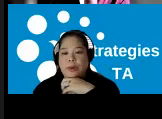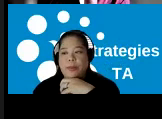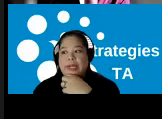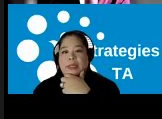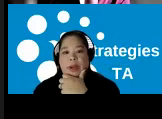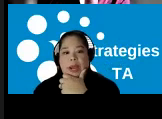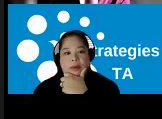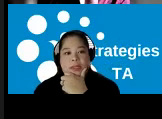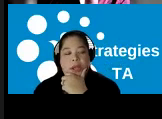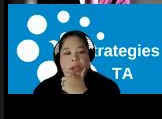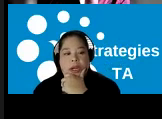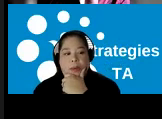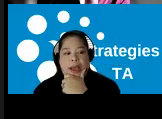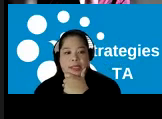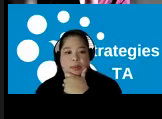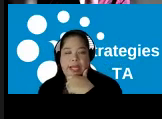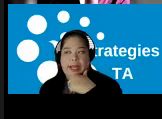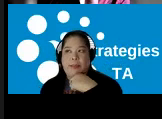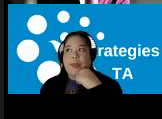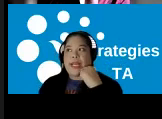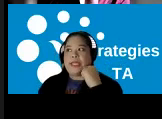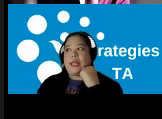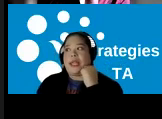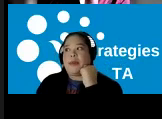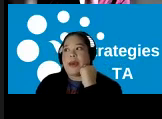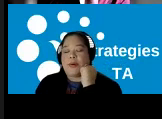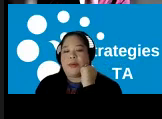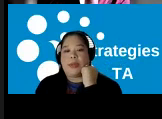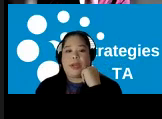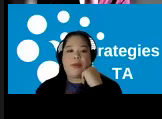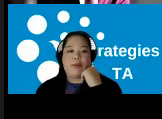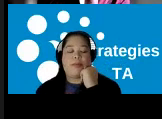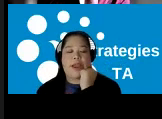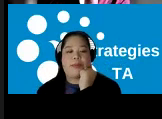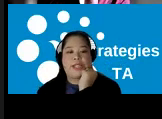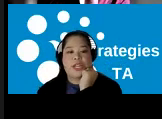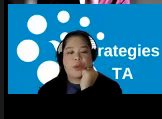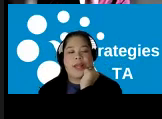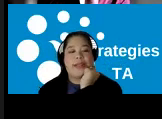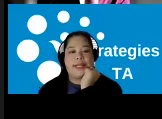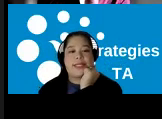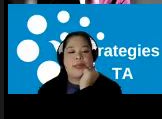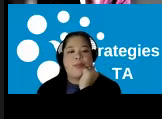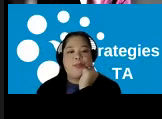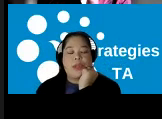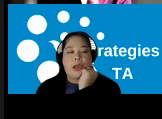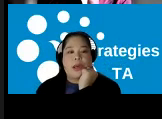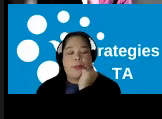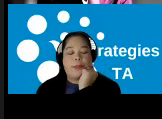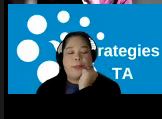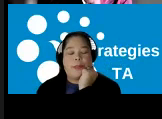your brains around, as we begin to think about, family child wellness